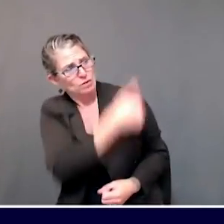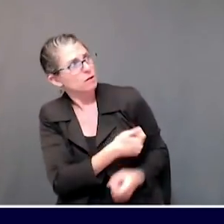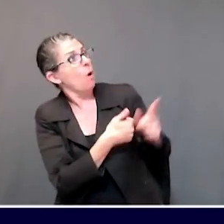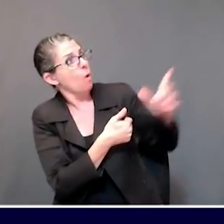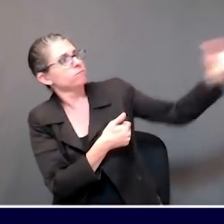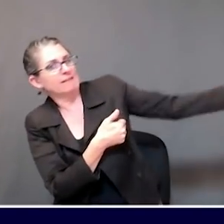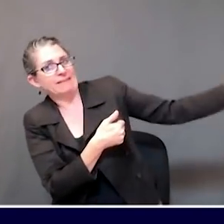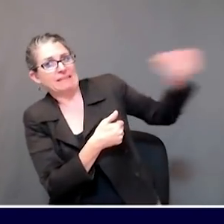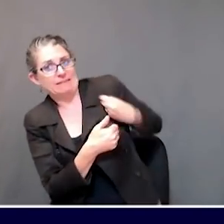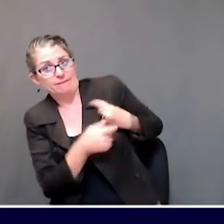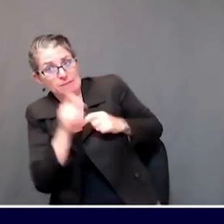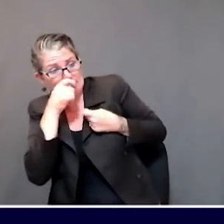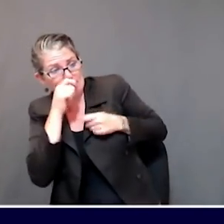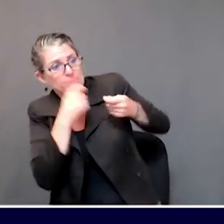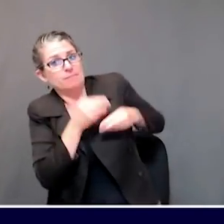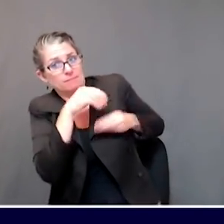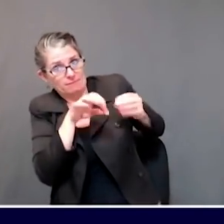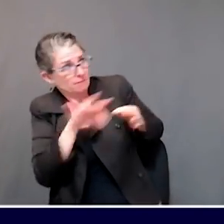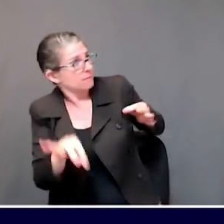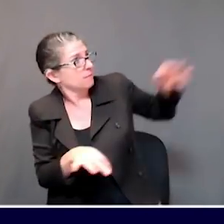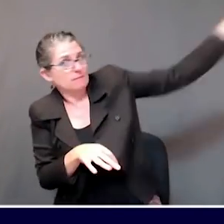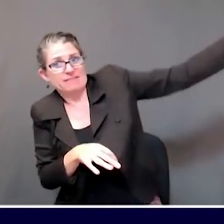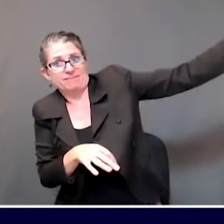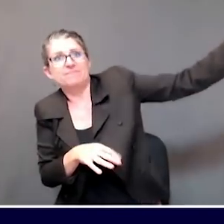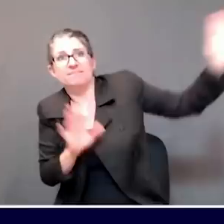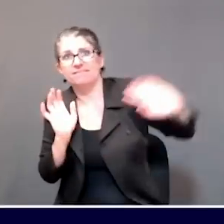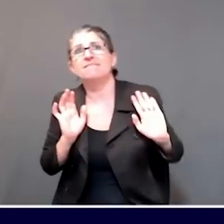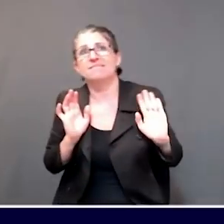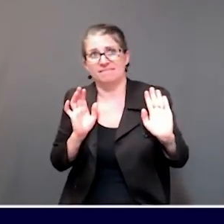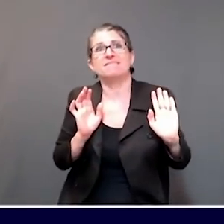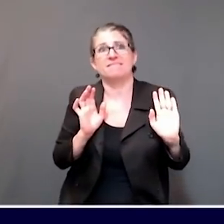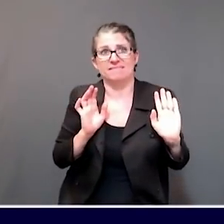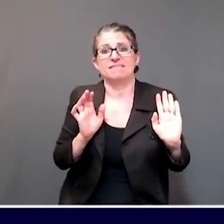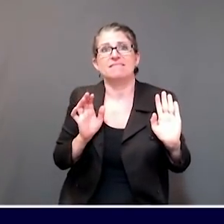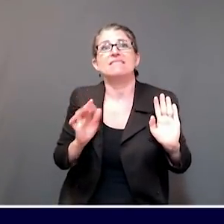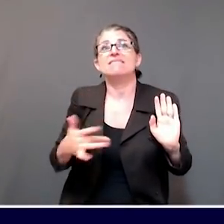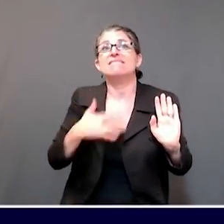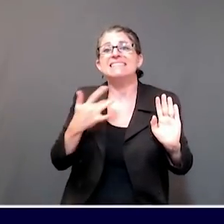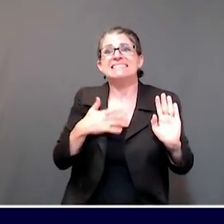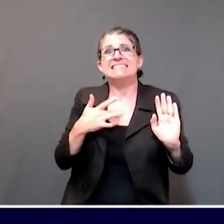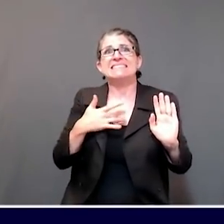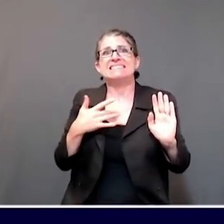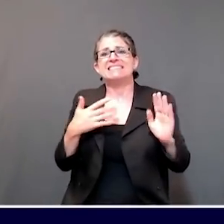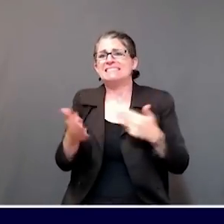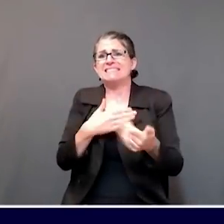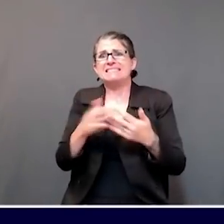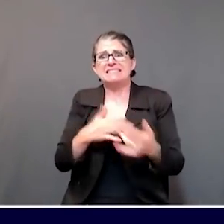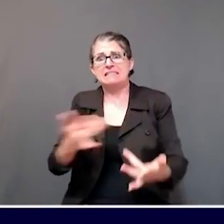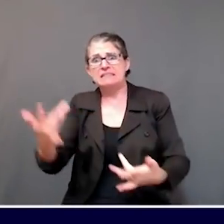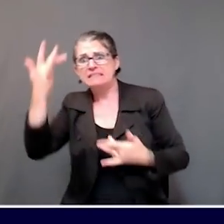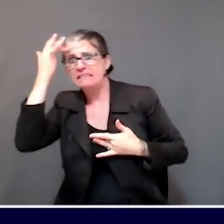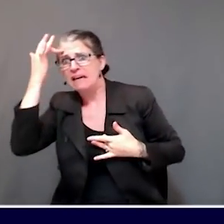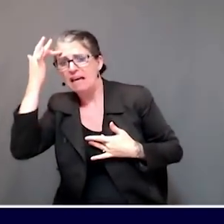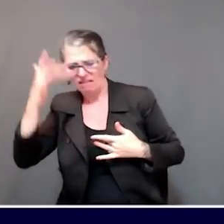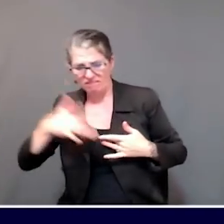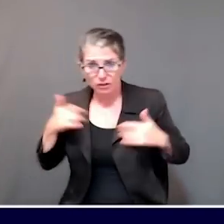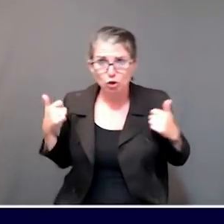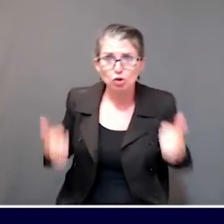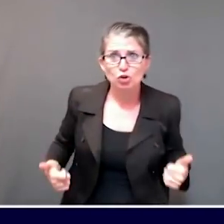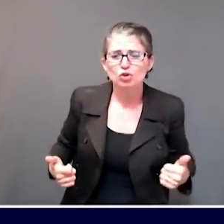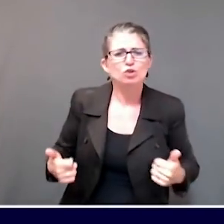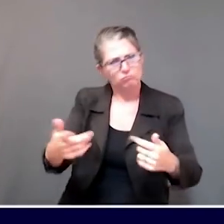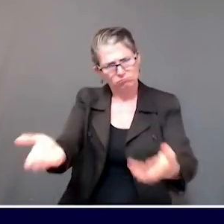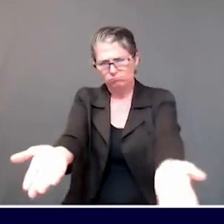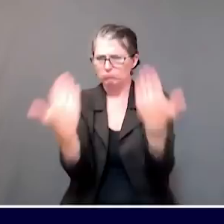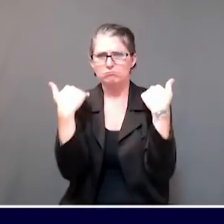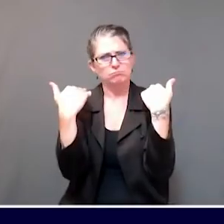virus, with or without symptoms. This includes healthcare and hospitality workers, people of color given known